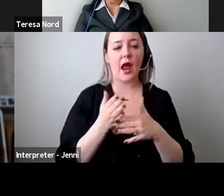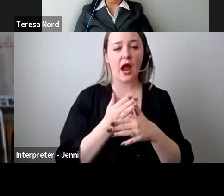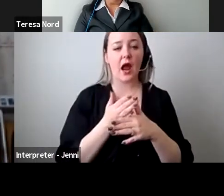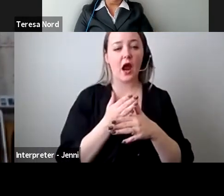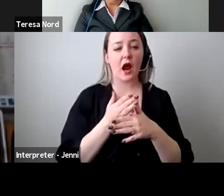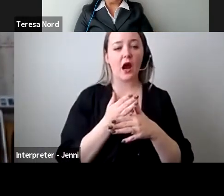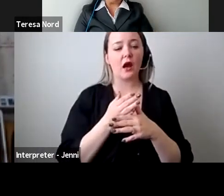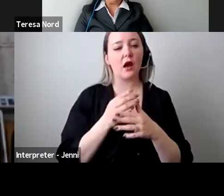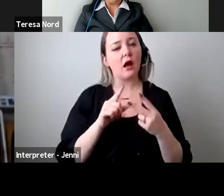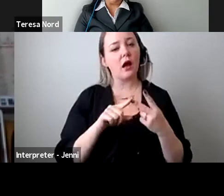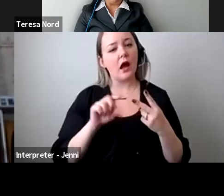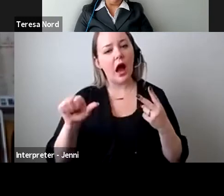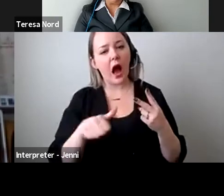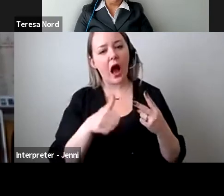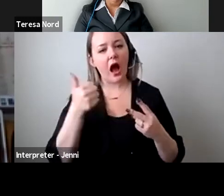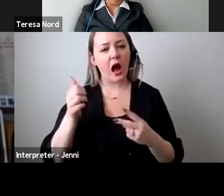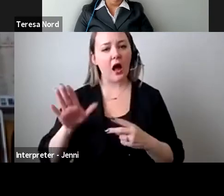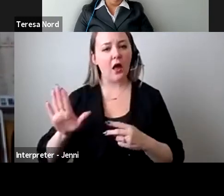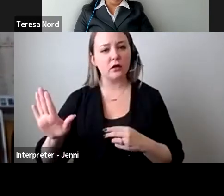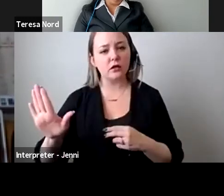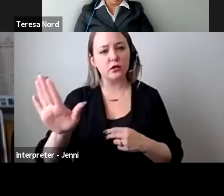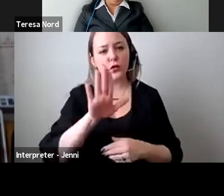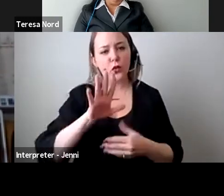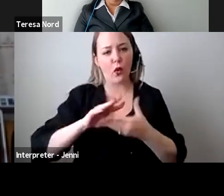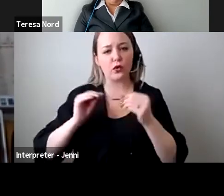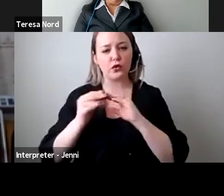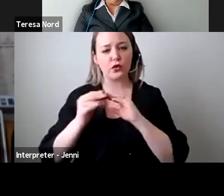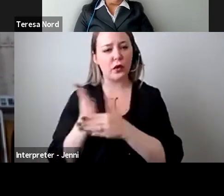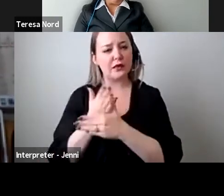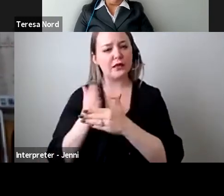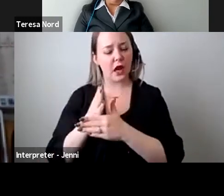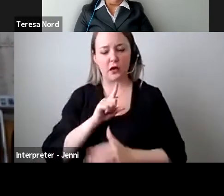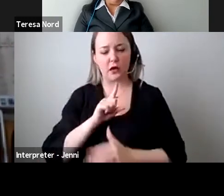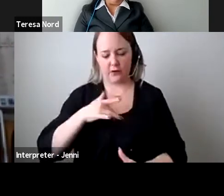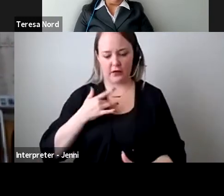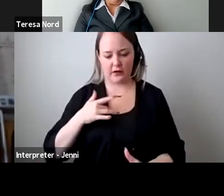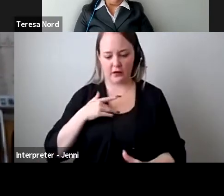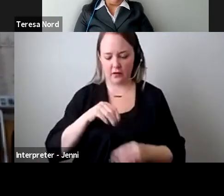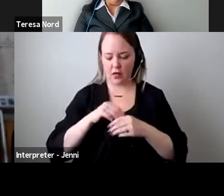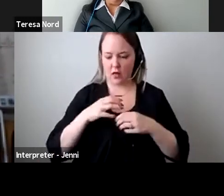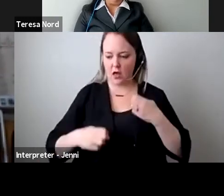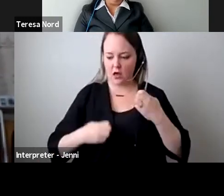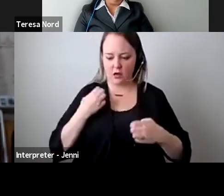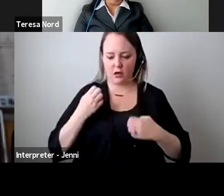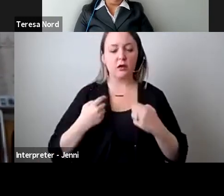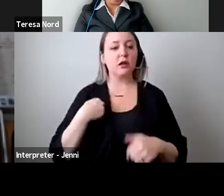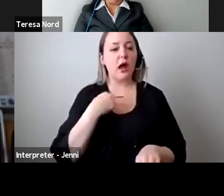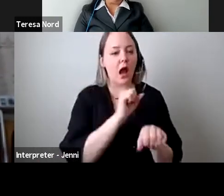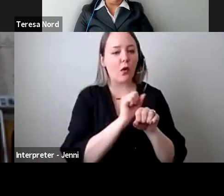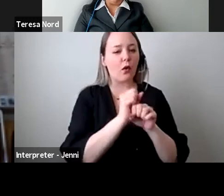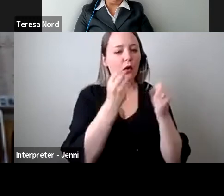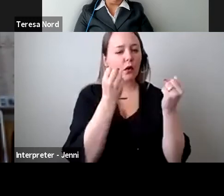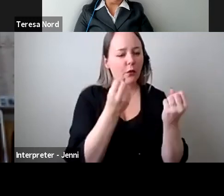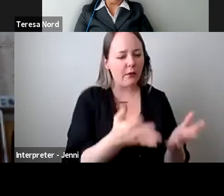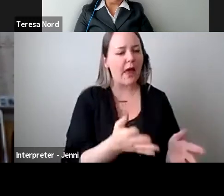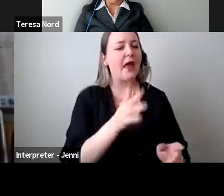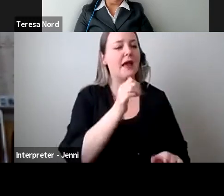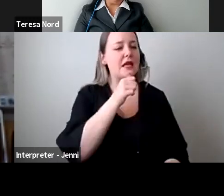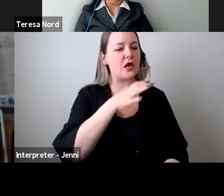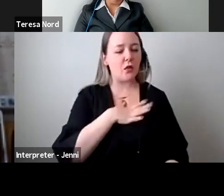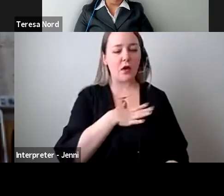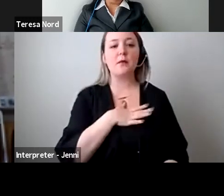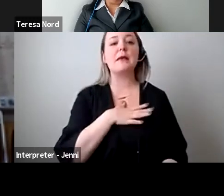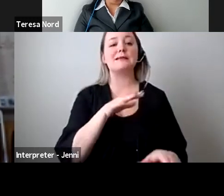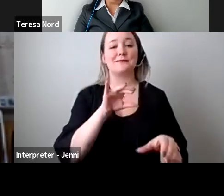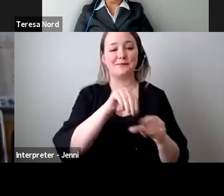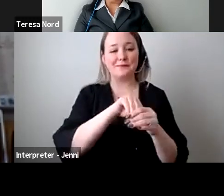but also to hear others' stories. I work with women every day in the child welfare